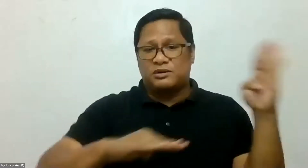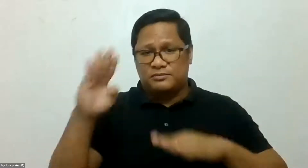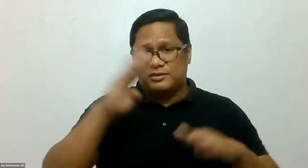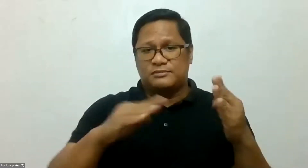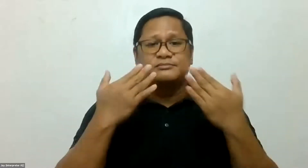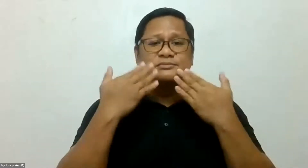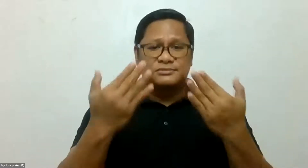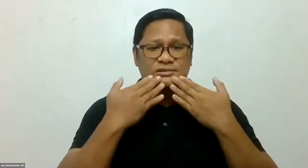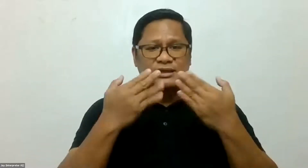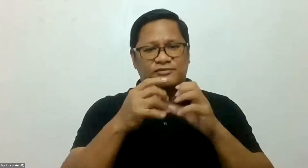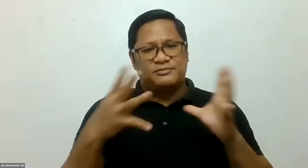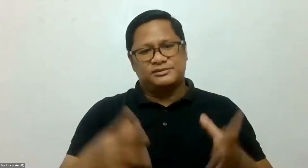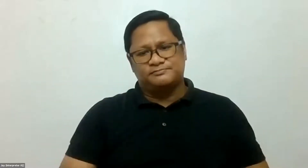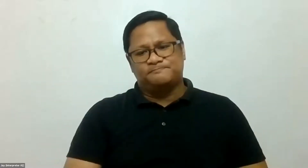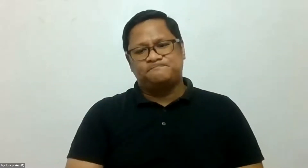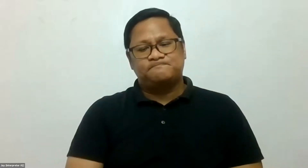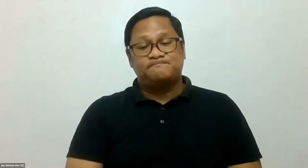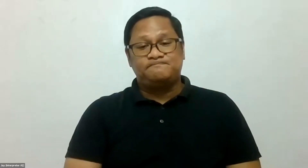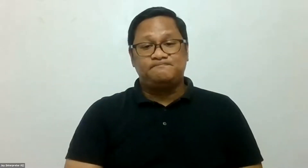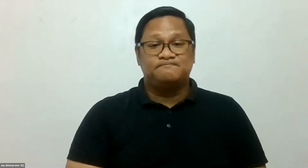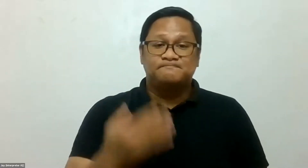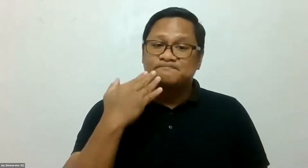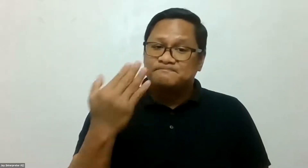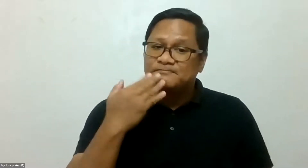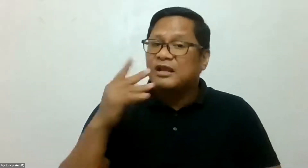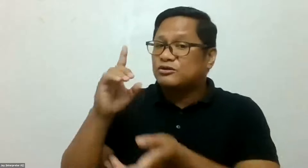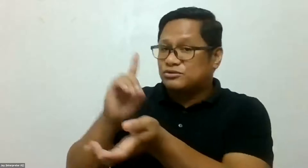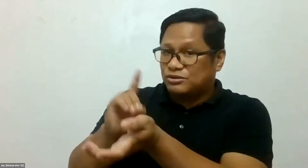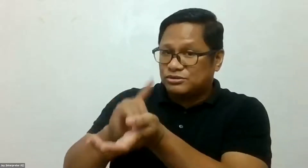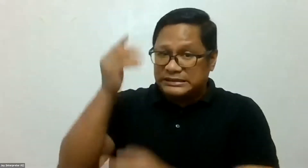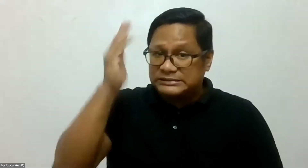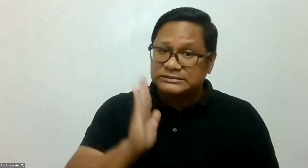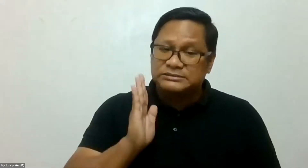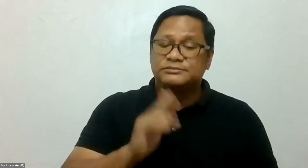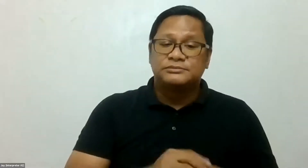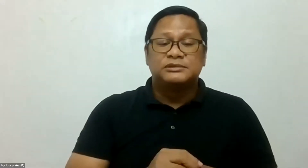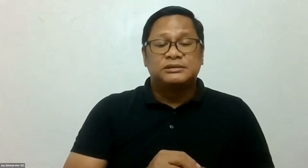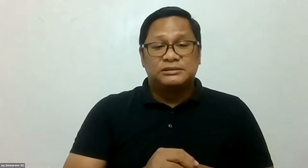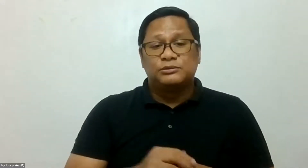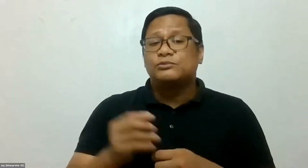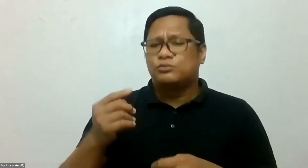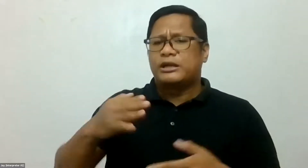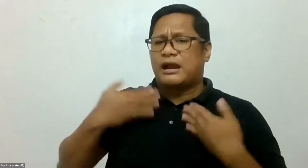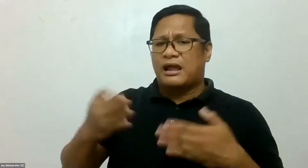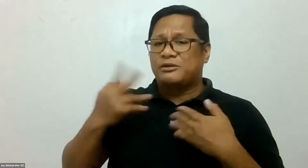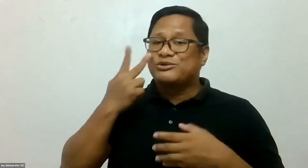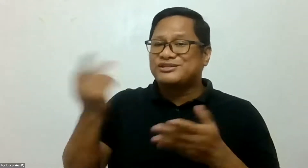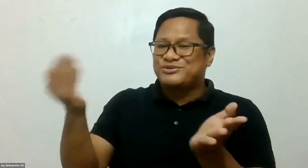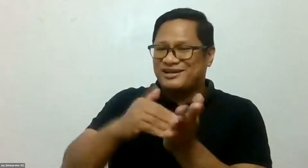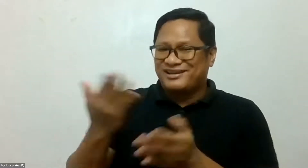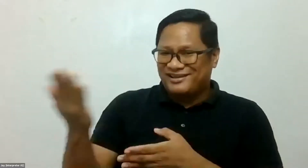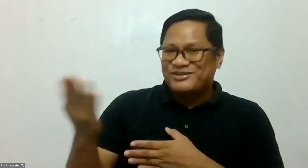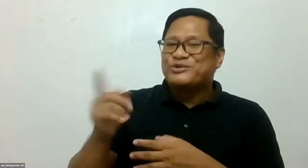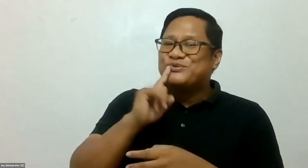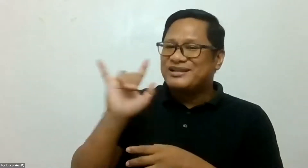you very much. Thank you very much, Dr. Liza. Really glad to see you again, and really